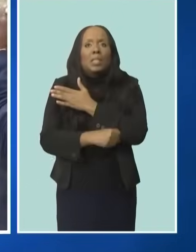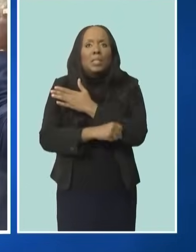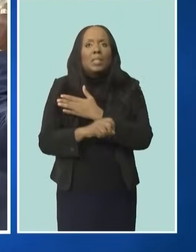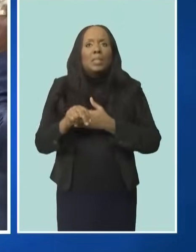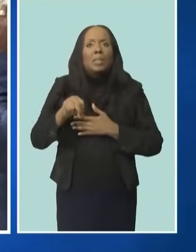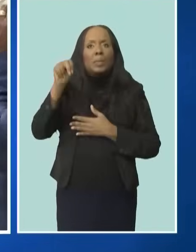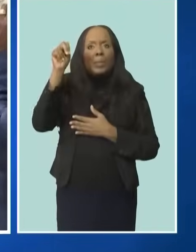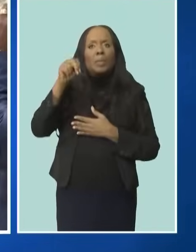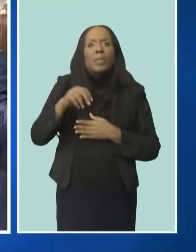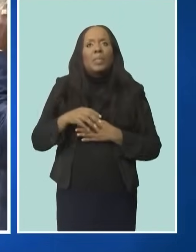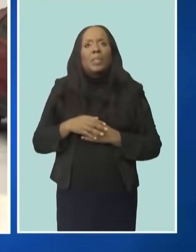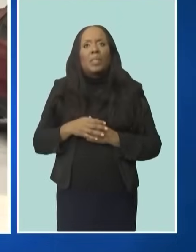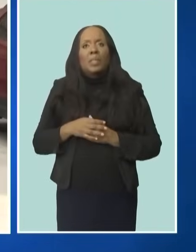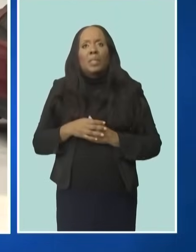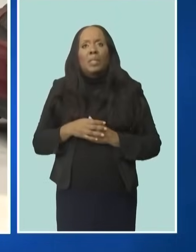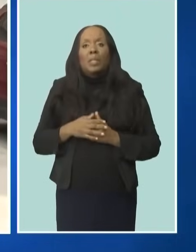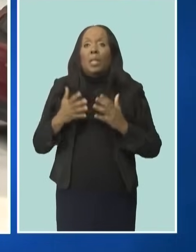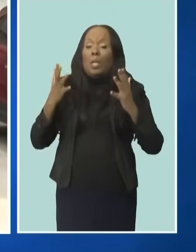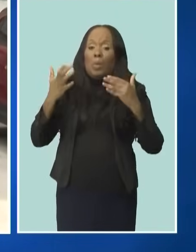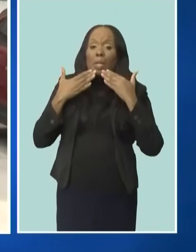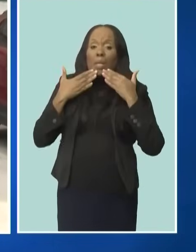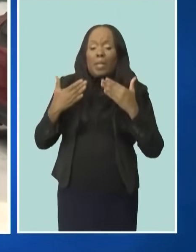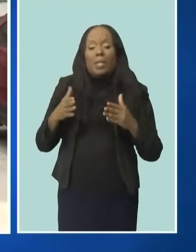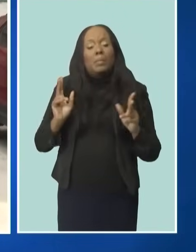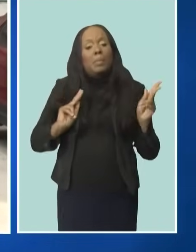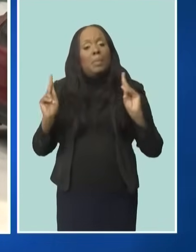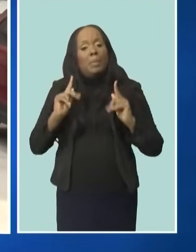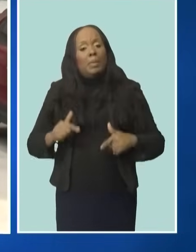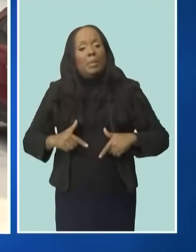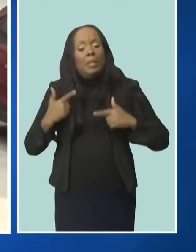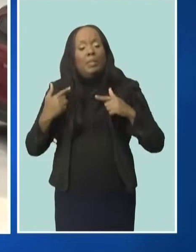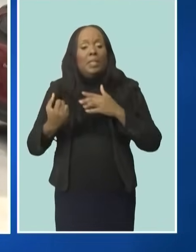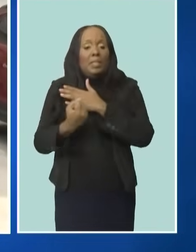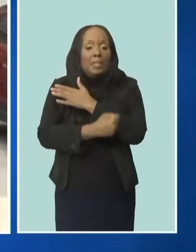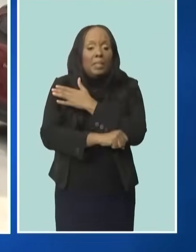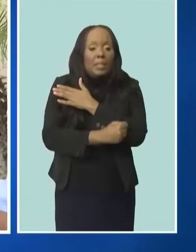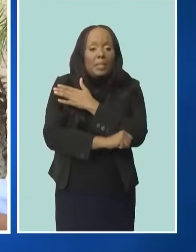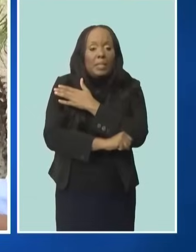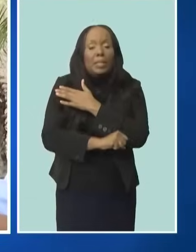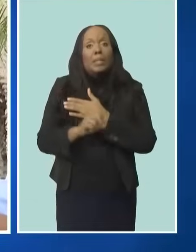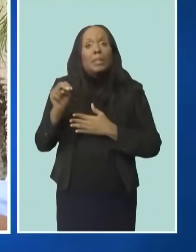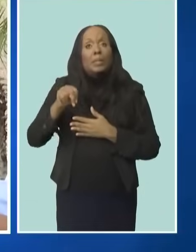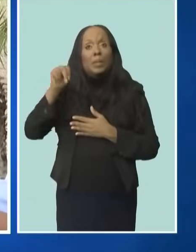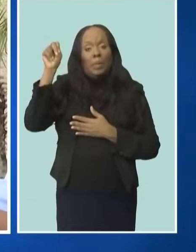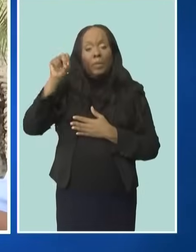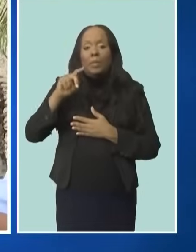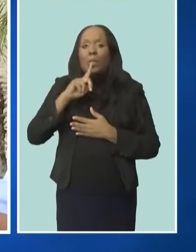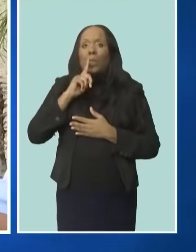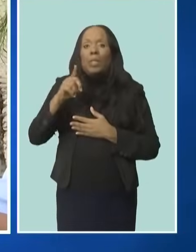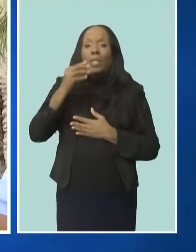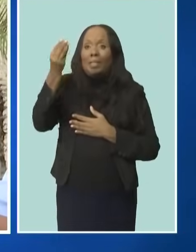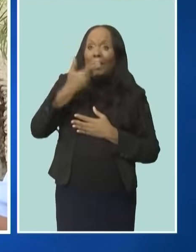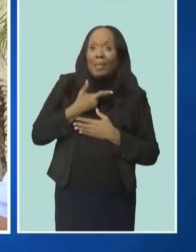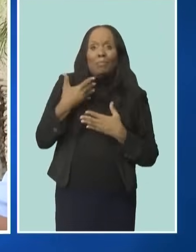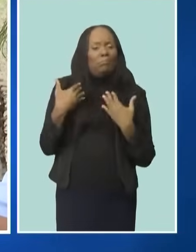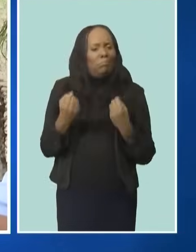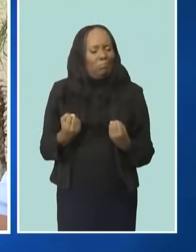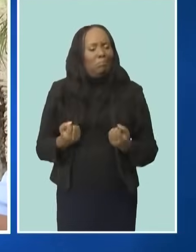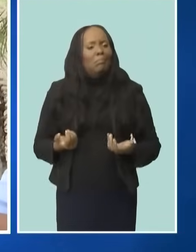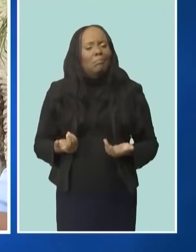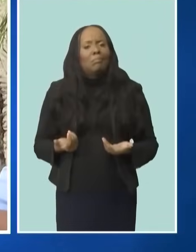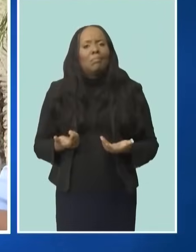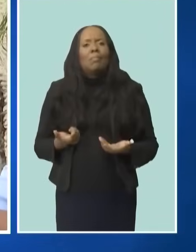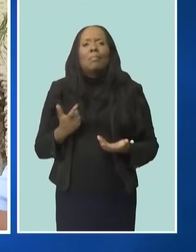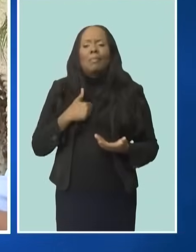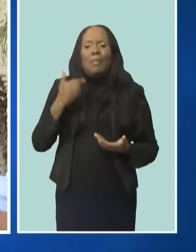again use the occasion to thank the constituents and residents of St. James North. They have reposed a significant level of confidence in me, and I